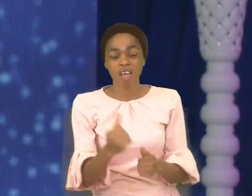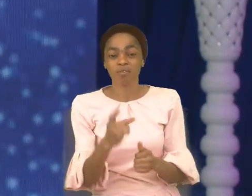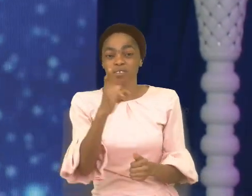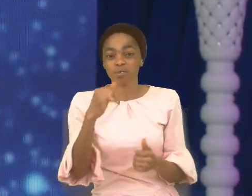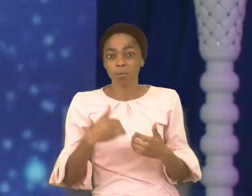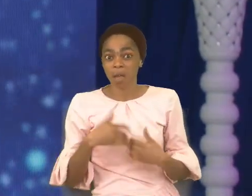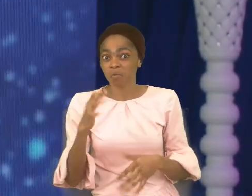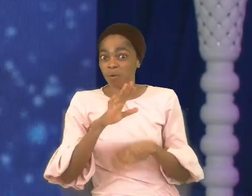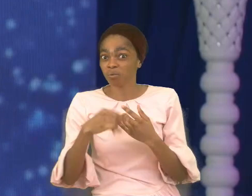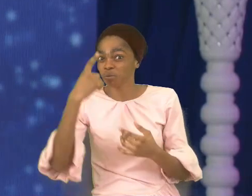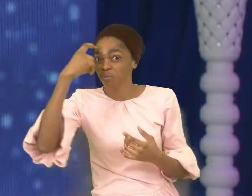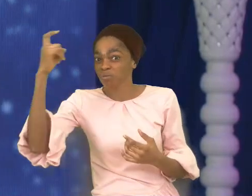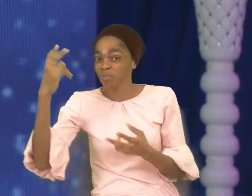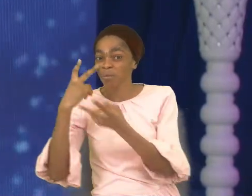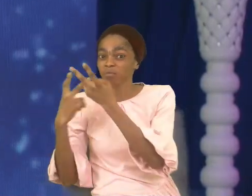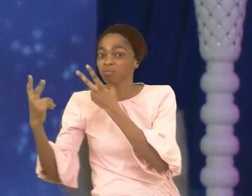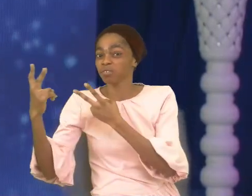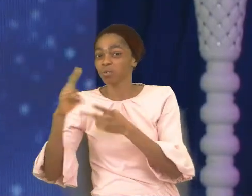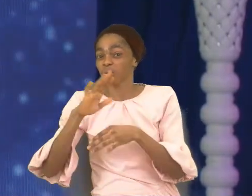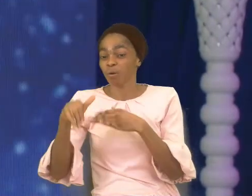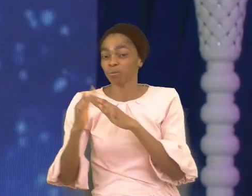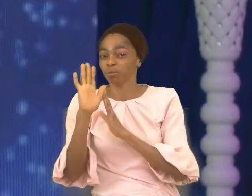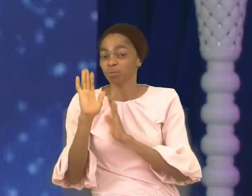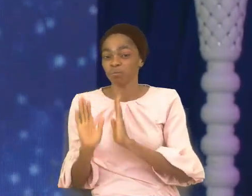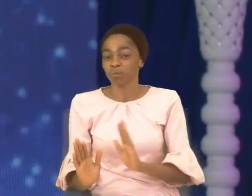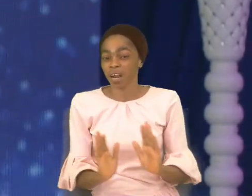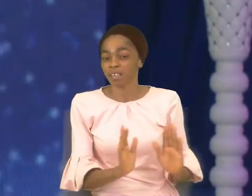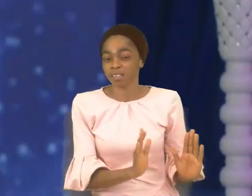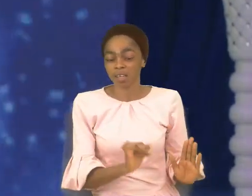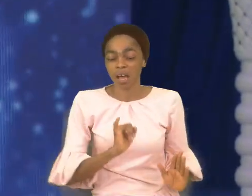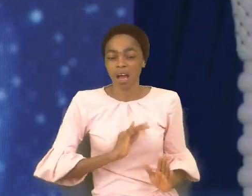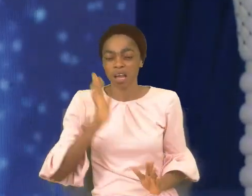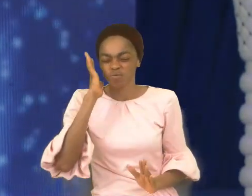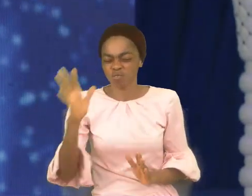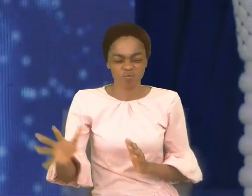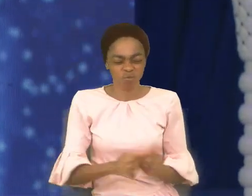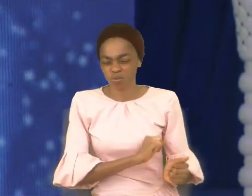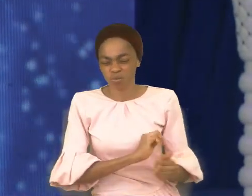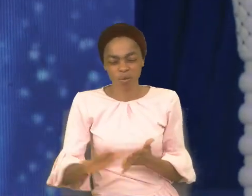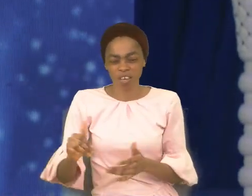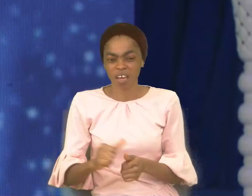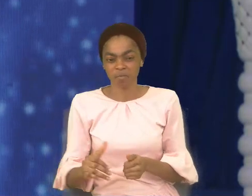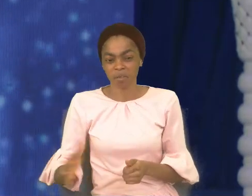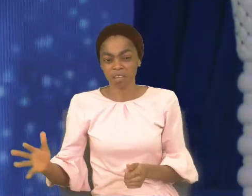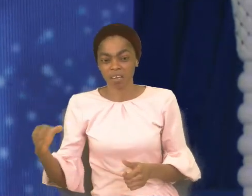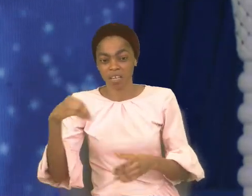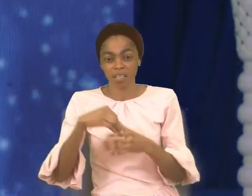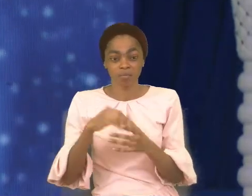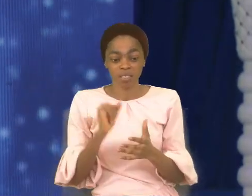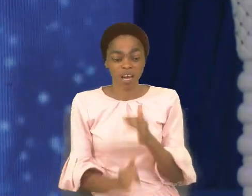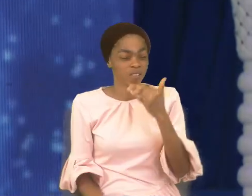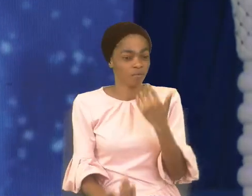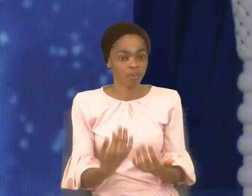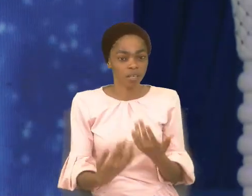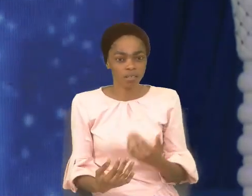had, I'll burn everything up in that very furnace. If you be ready, that at what